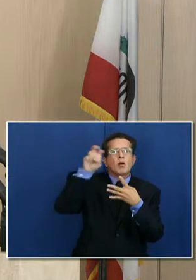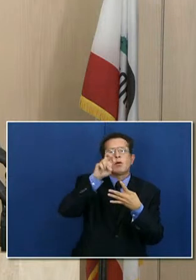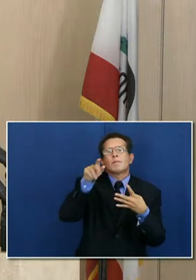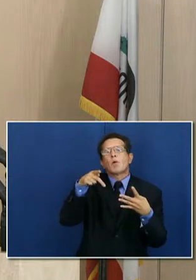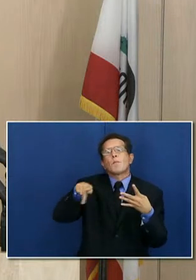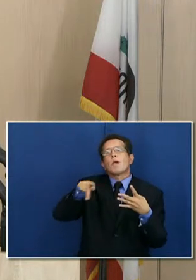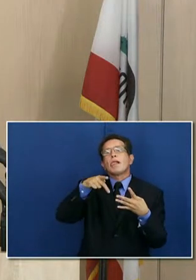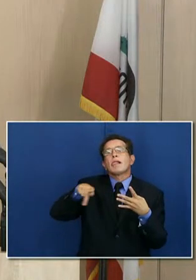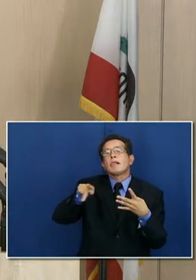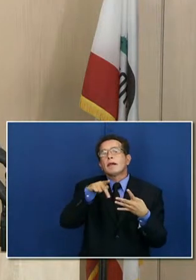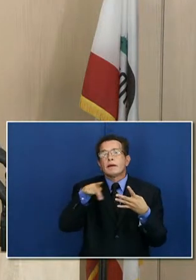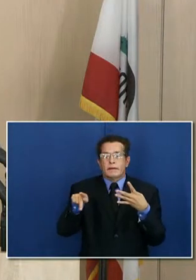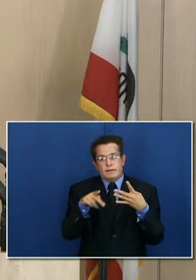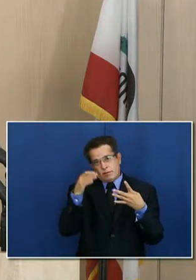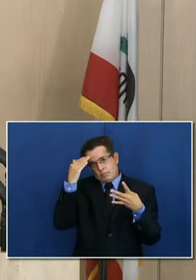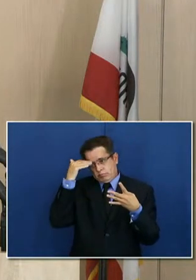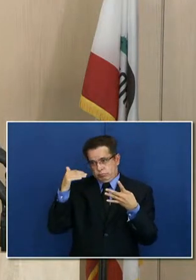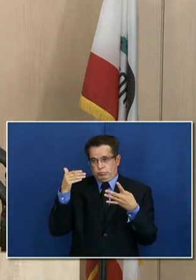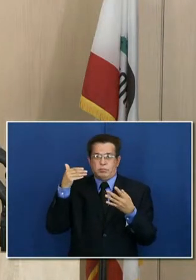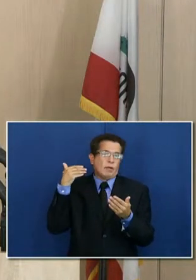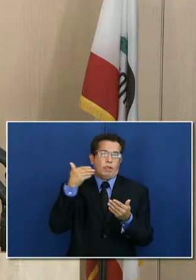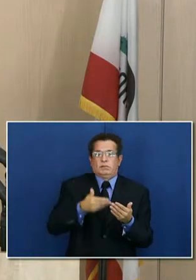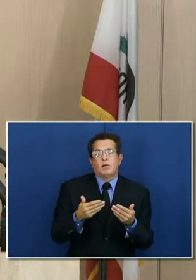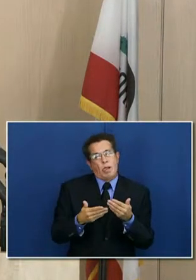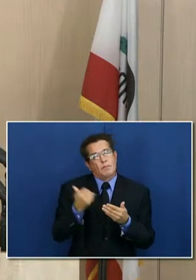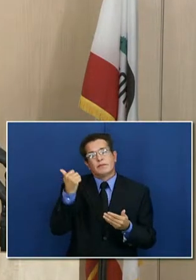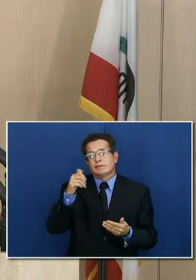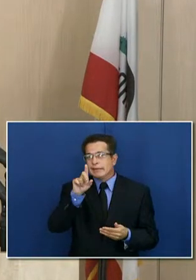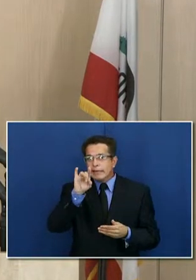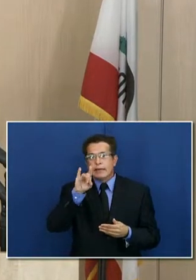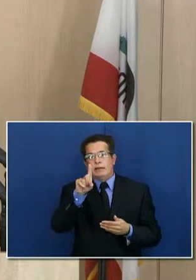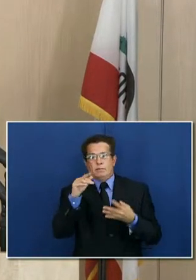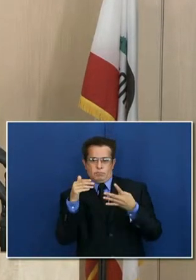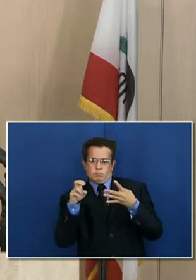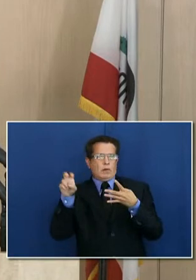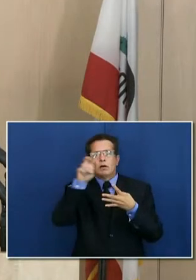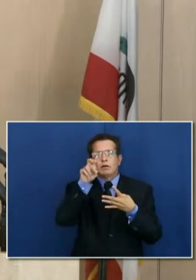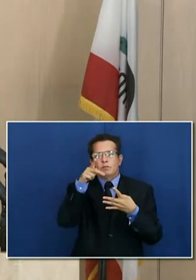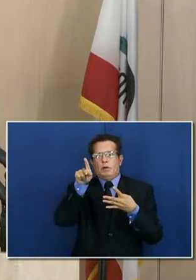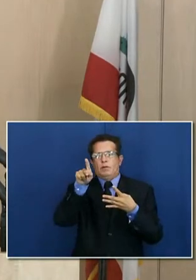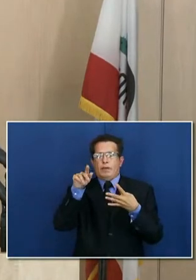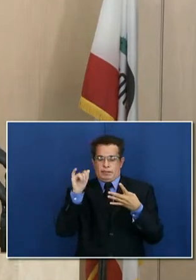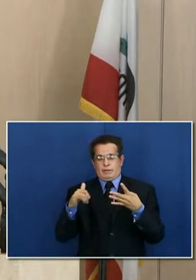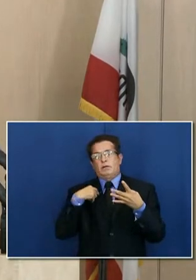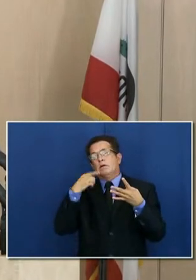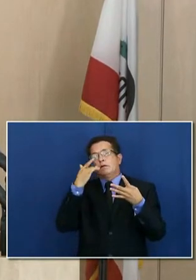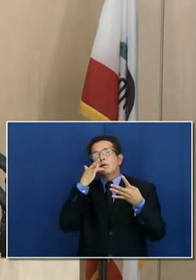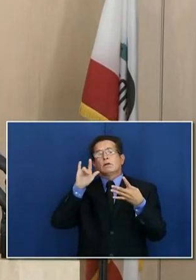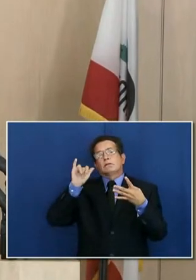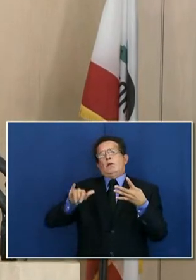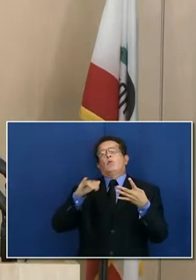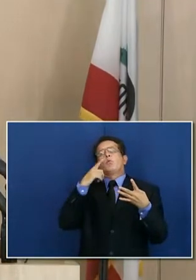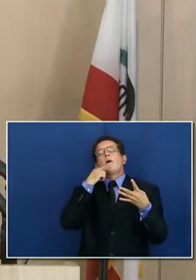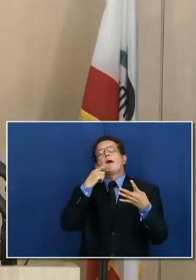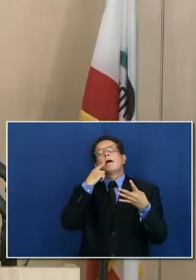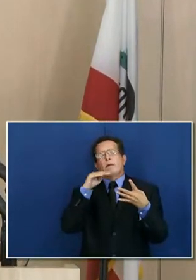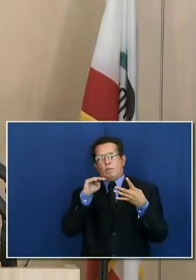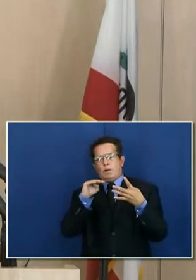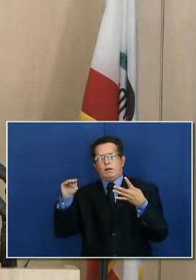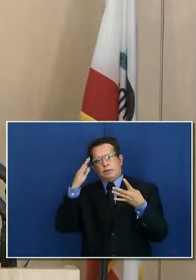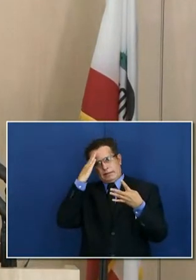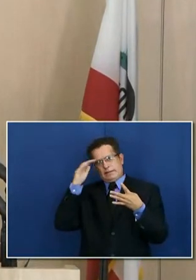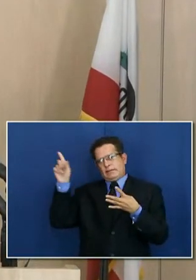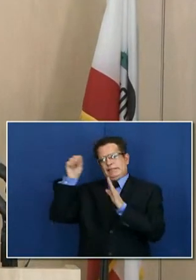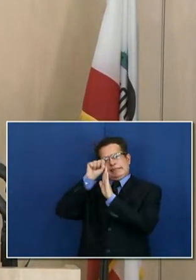tier without tripping into it than we did. Our ability to remain in red was because of the state